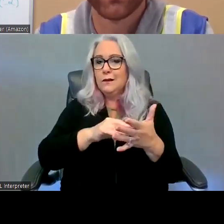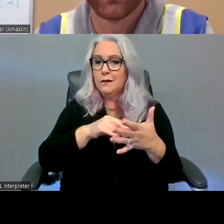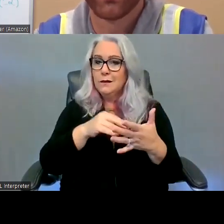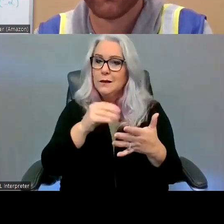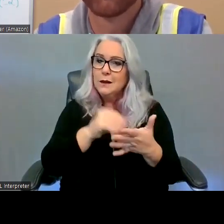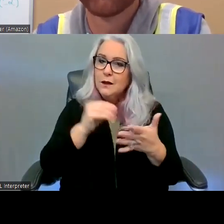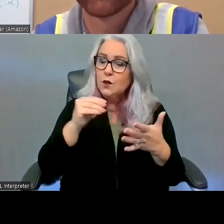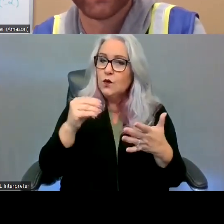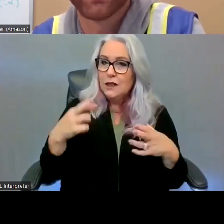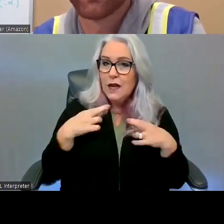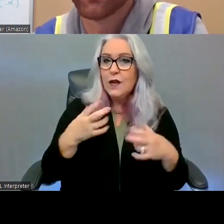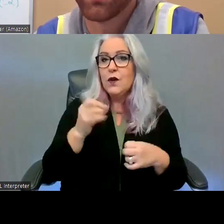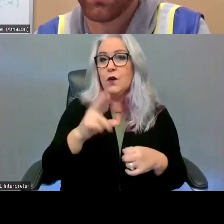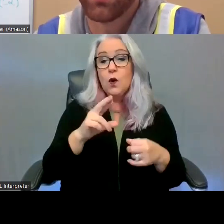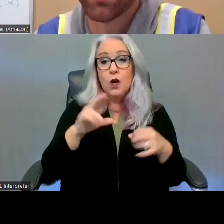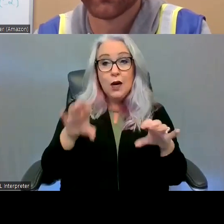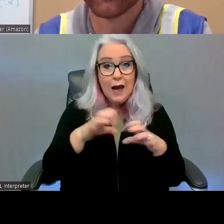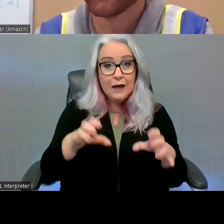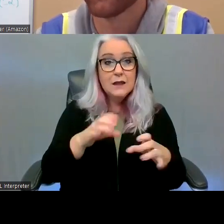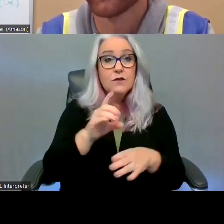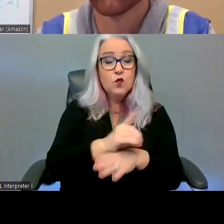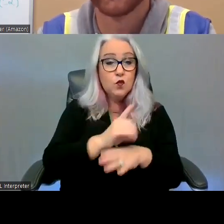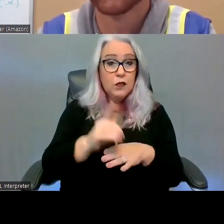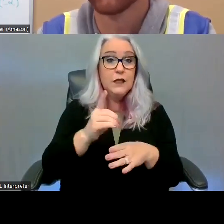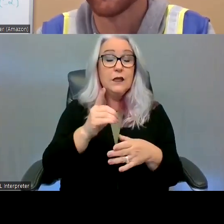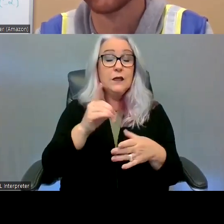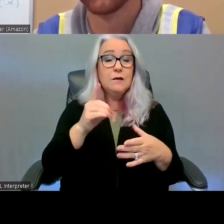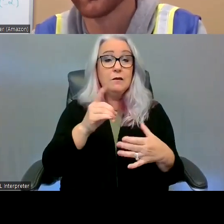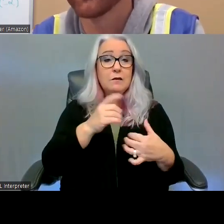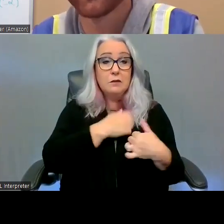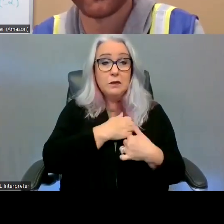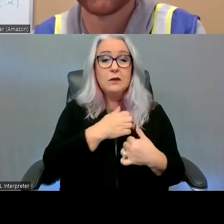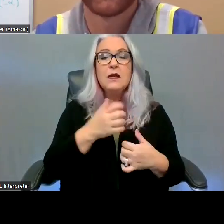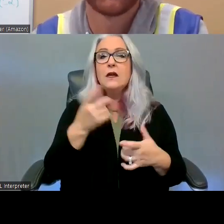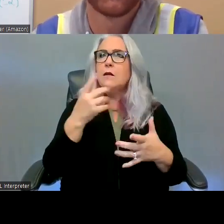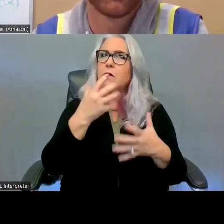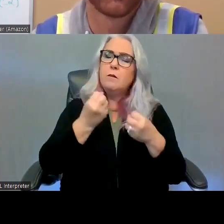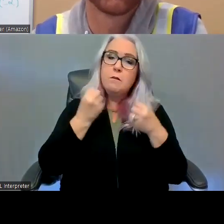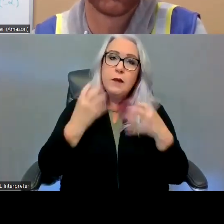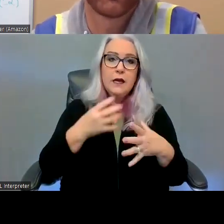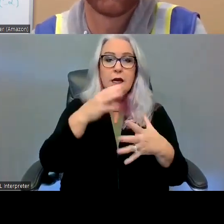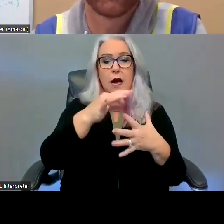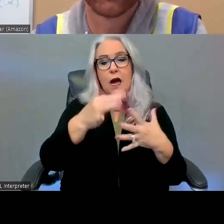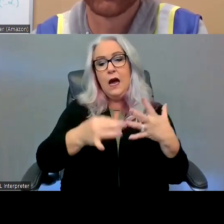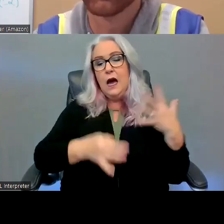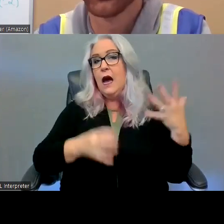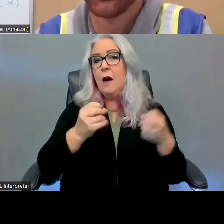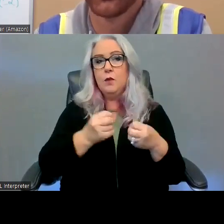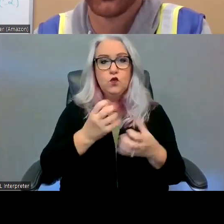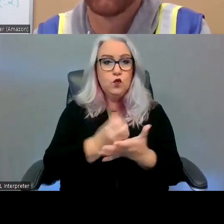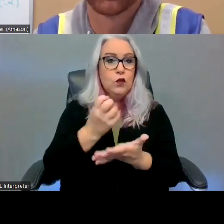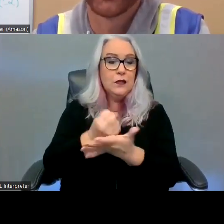members. There are tons of different ranges of opportunity within Amazon. So if